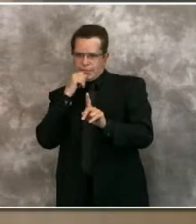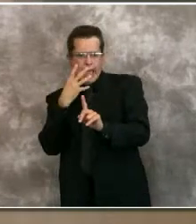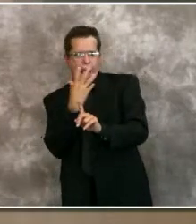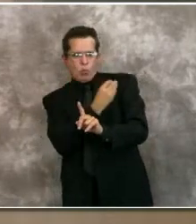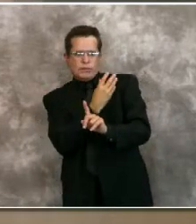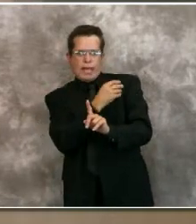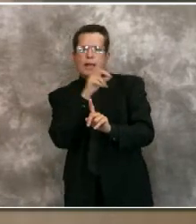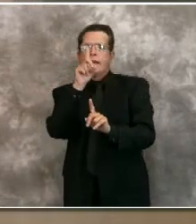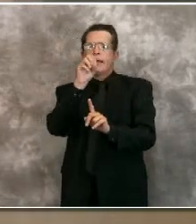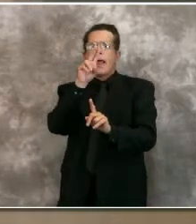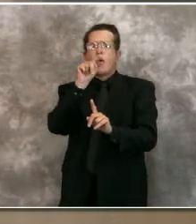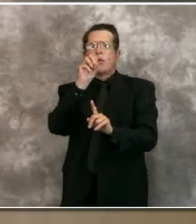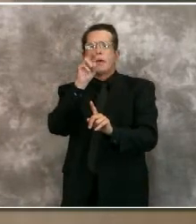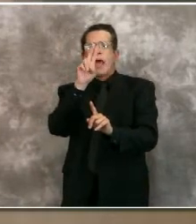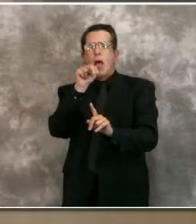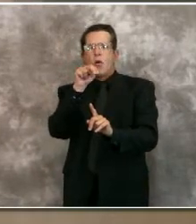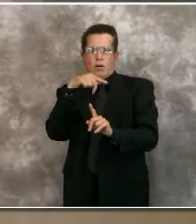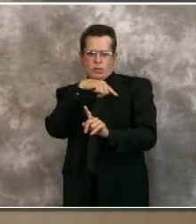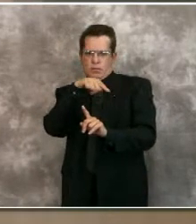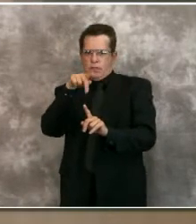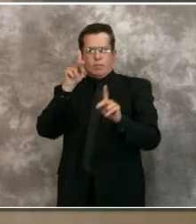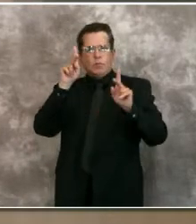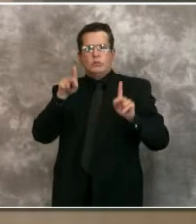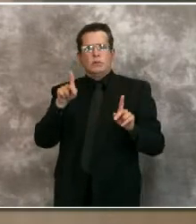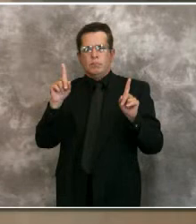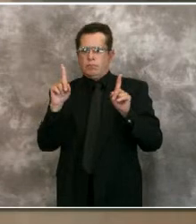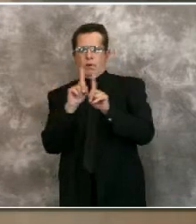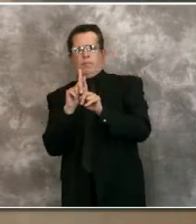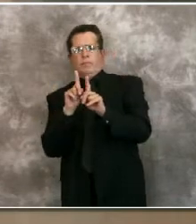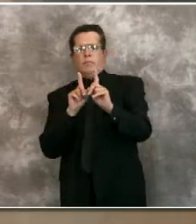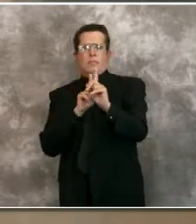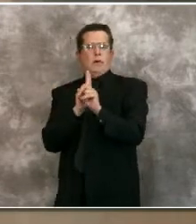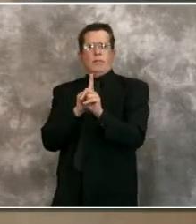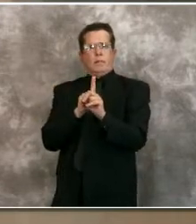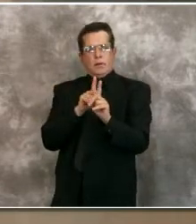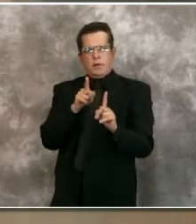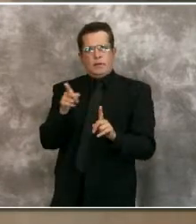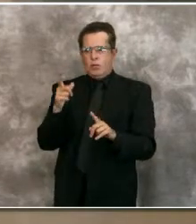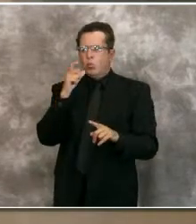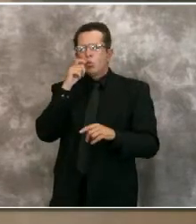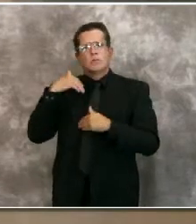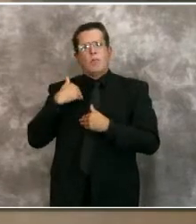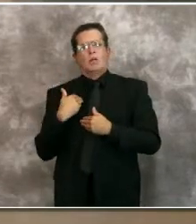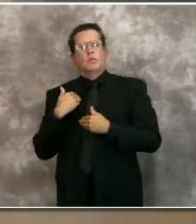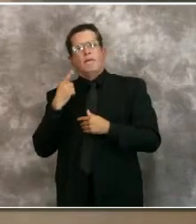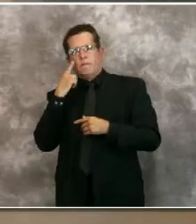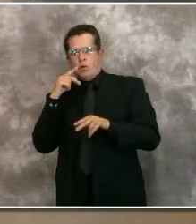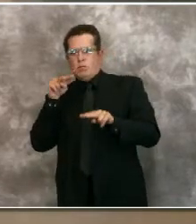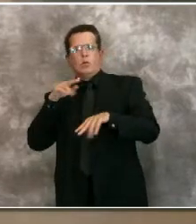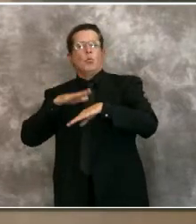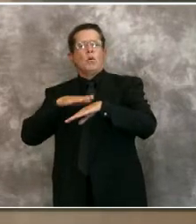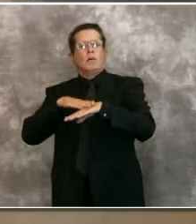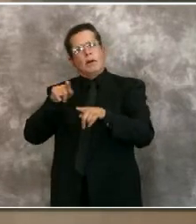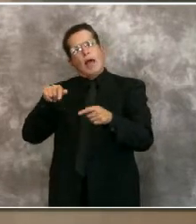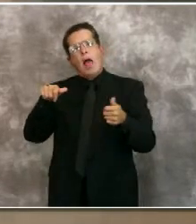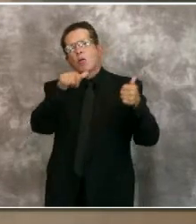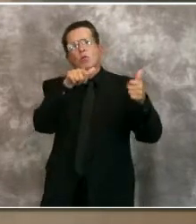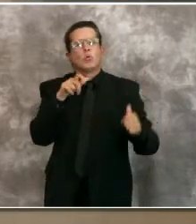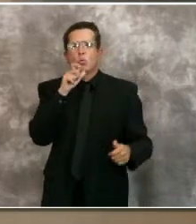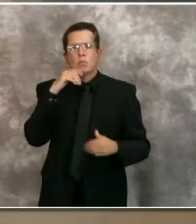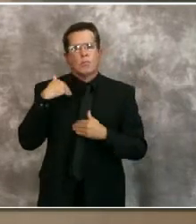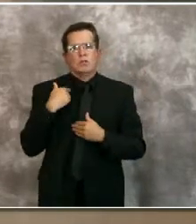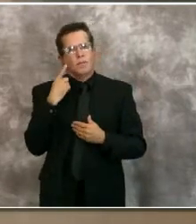in downtown and beach areas where people aren't standing on a private lot necessarily, they're standing on like public sidewalks? Okay, Dr. Wooten's going to